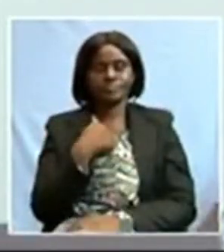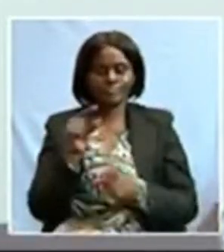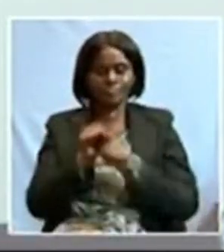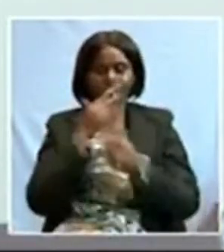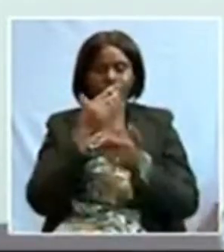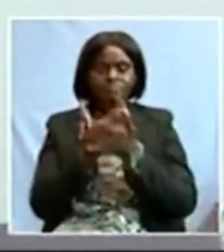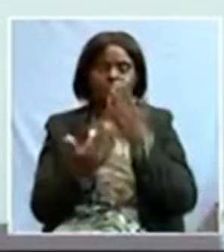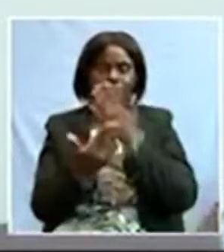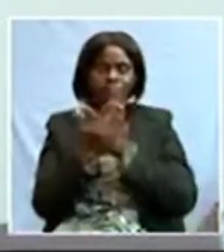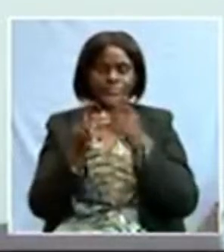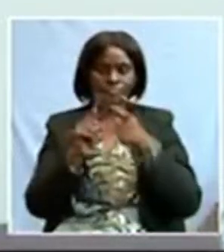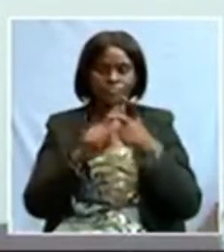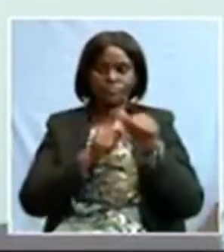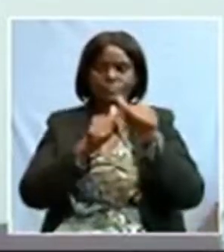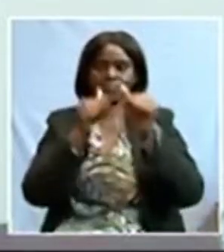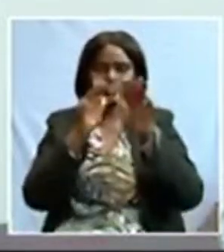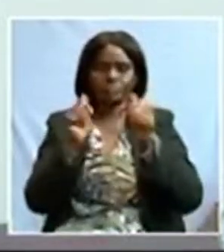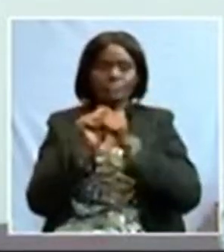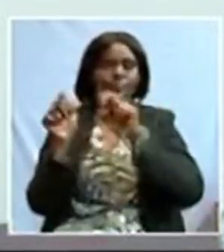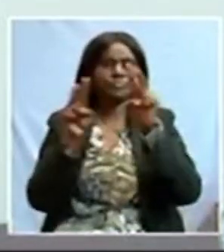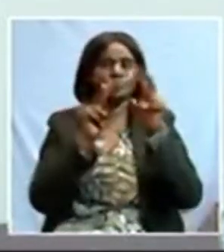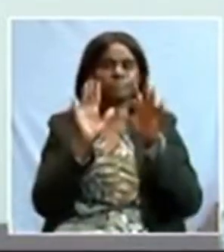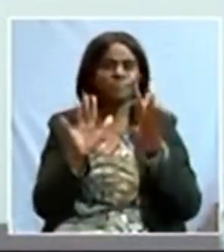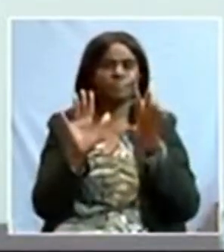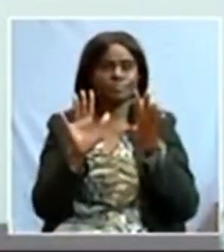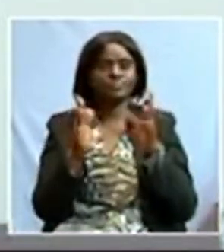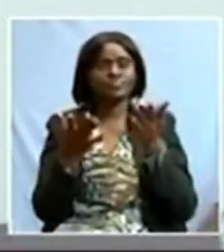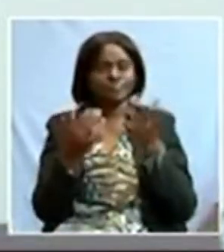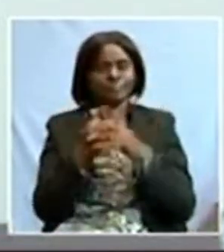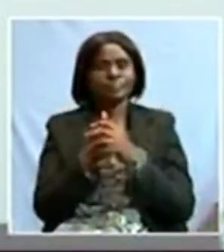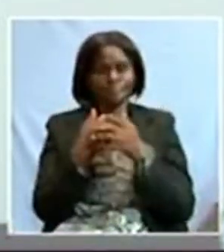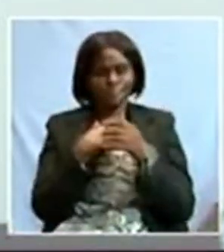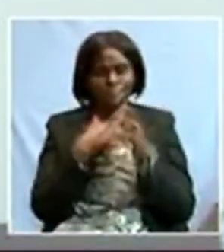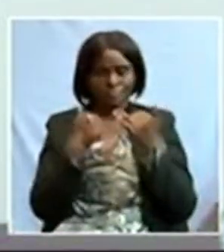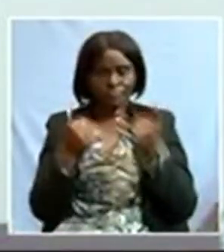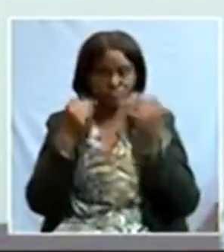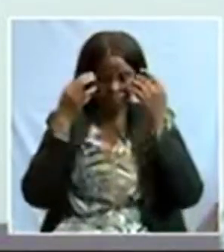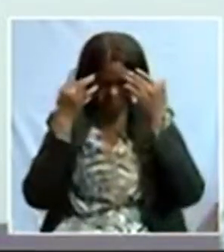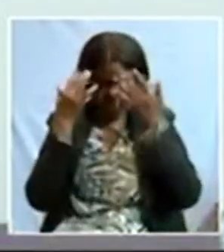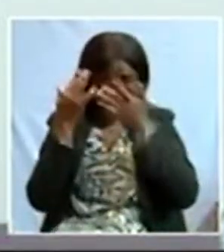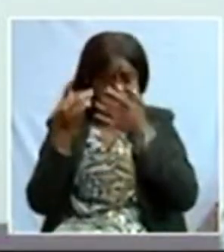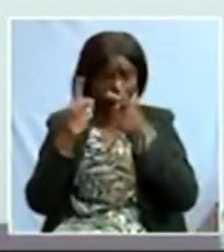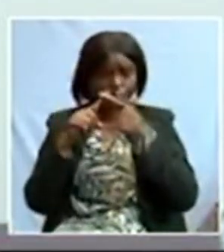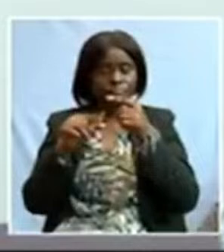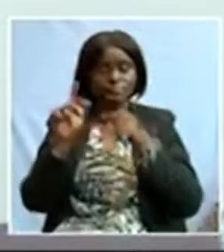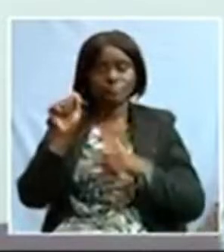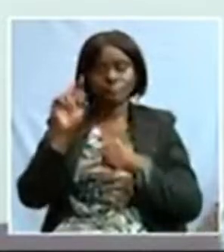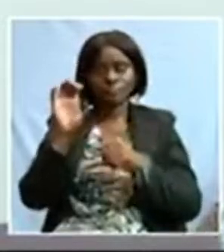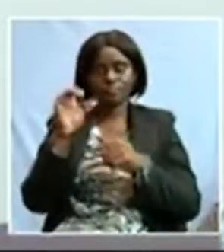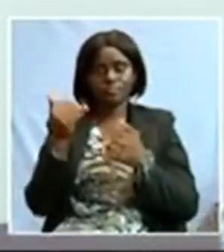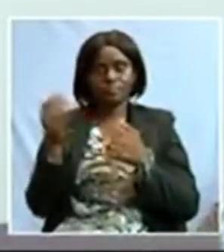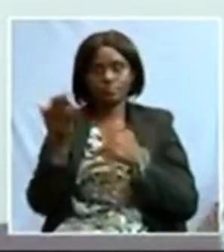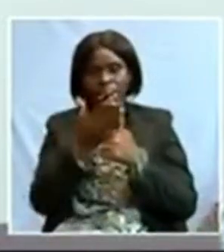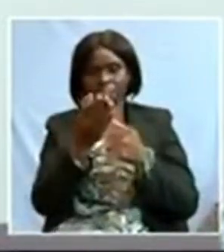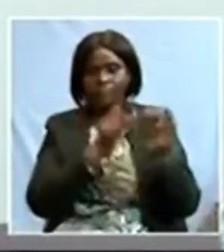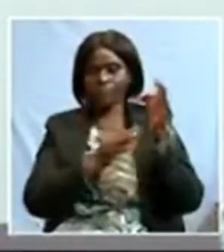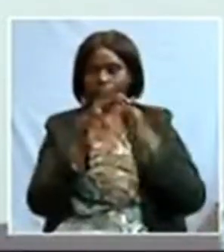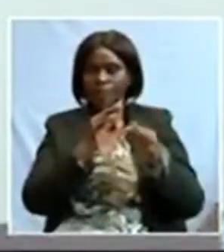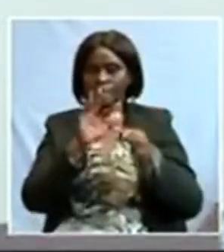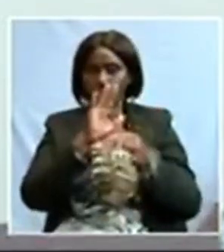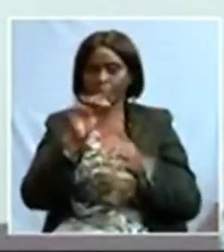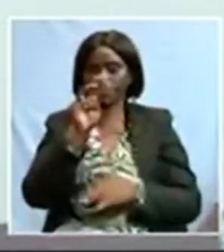good morning to the followers and viewers. I now wish to call upon you, Town Clerk, to submit